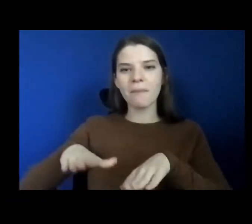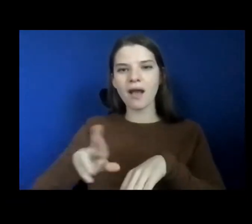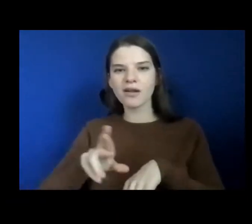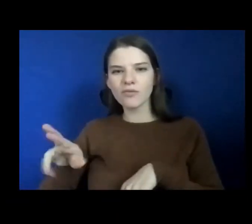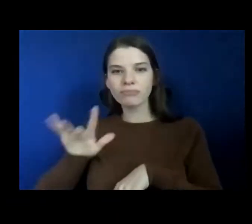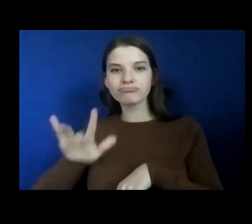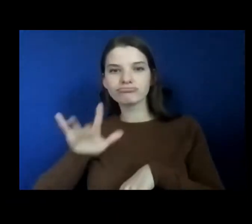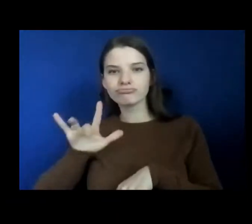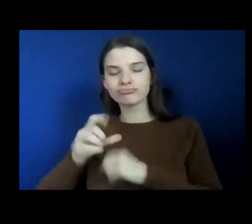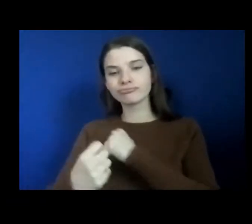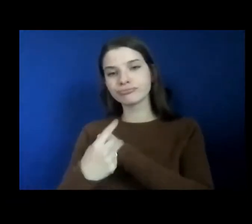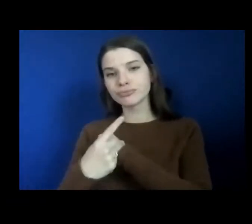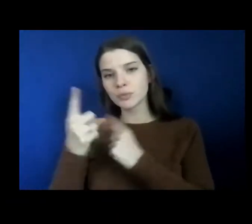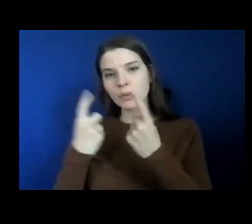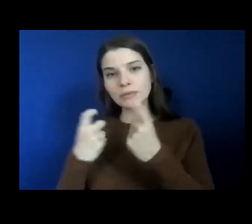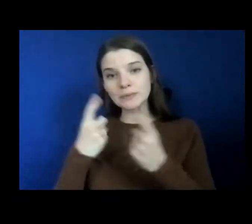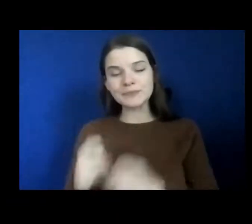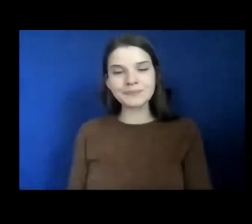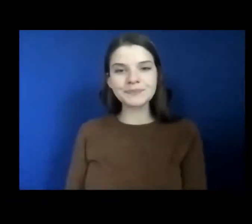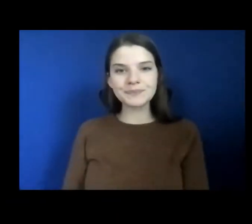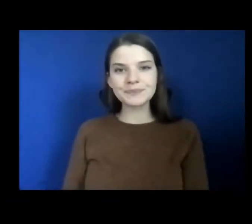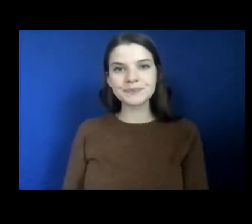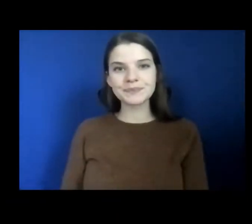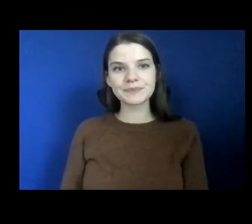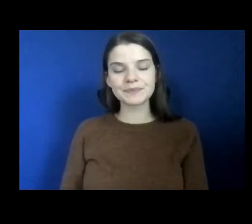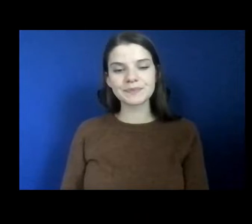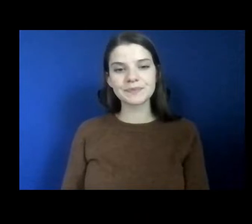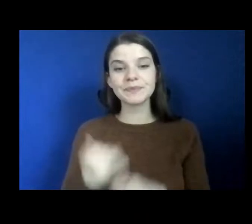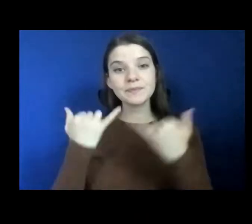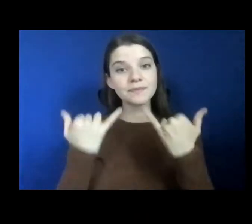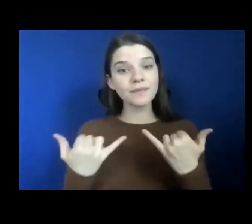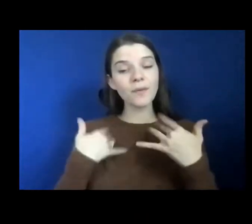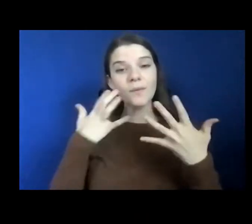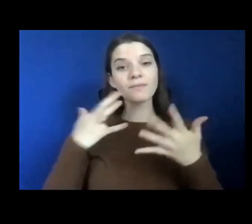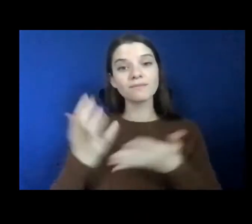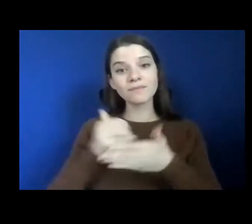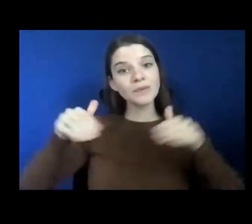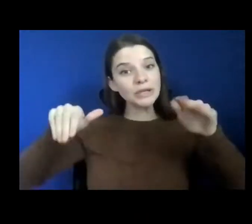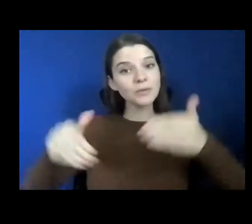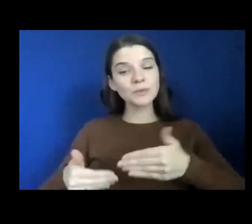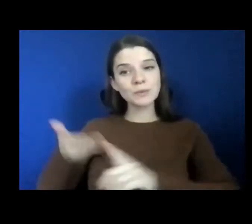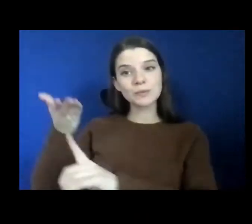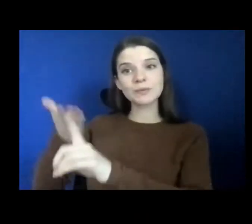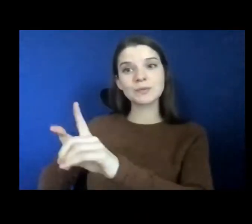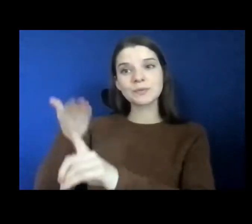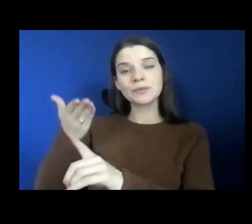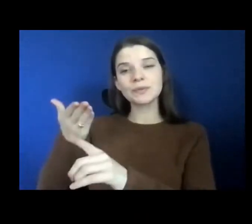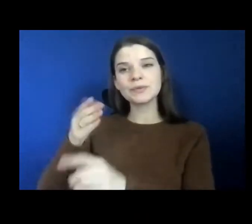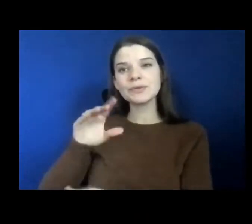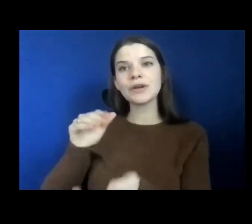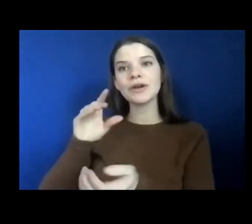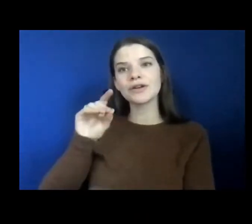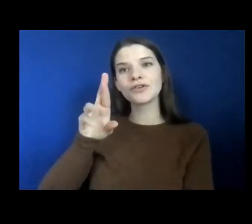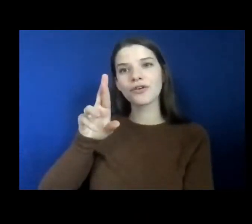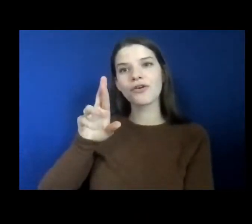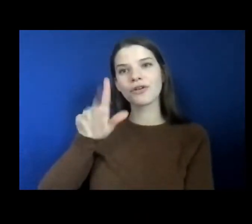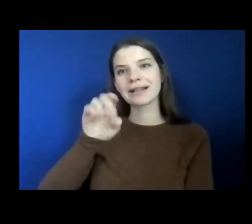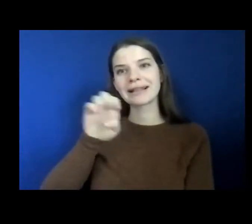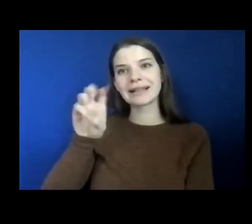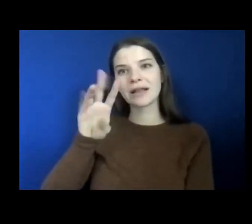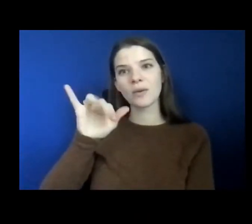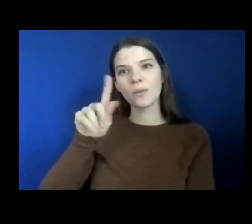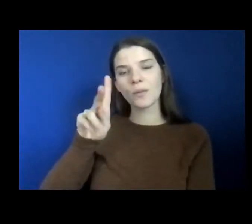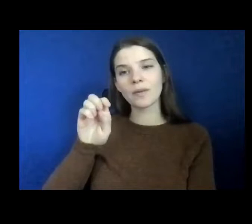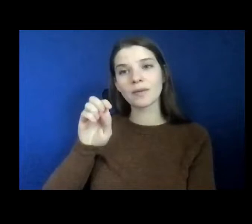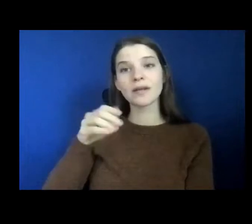of your screen. I would now like to introduce to you Dr. Lee Wilkie. Dr. Lee